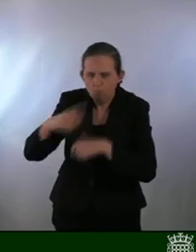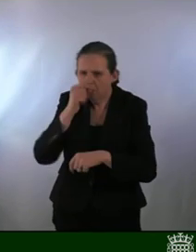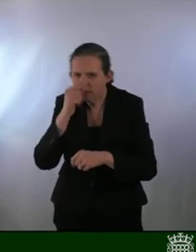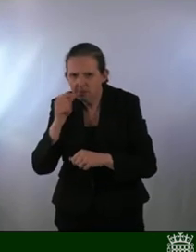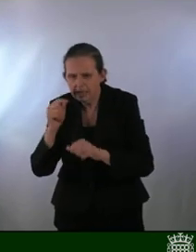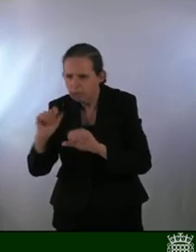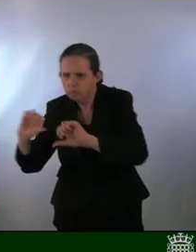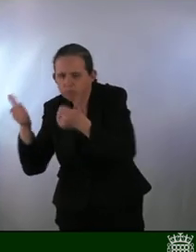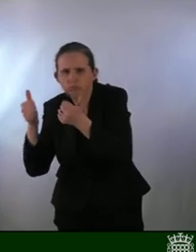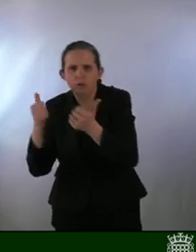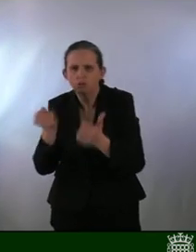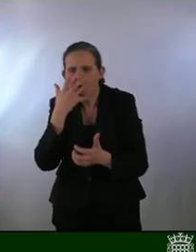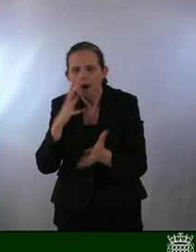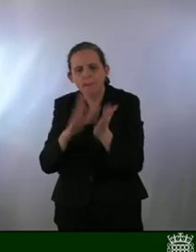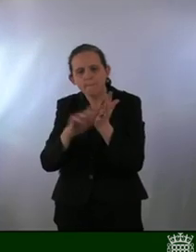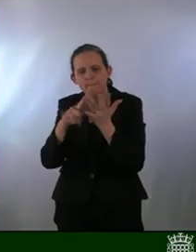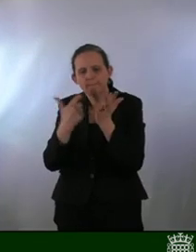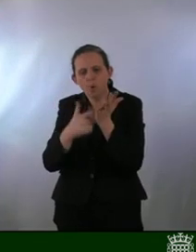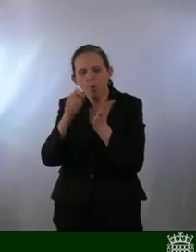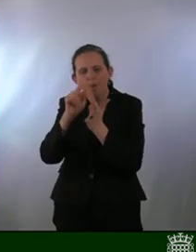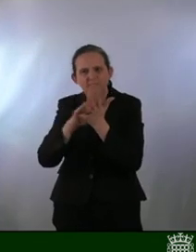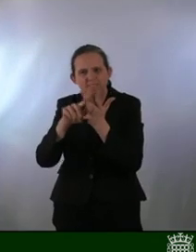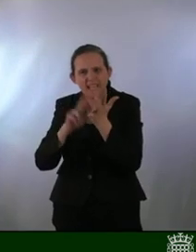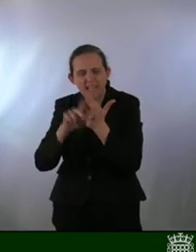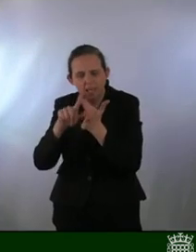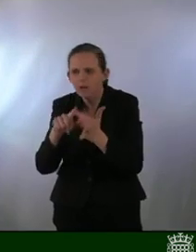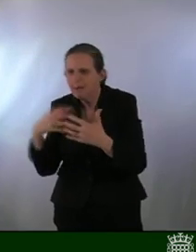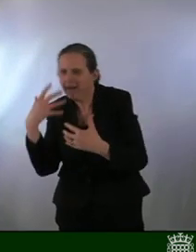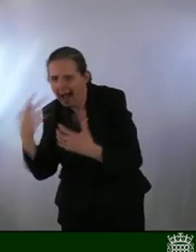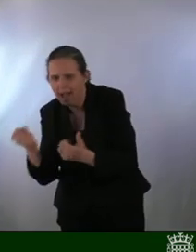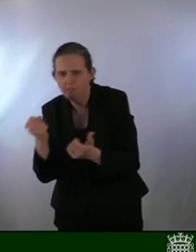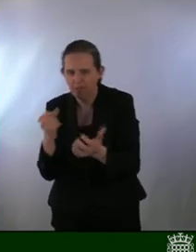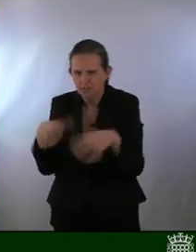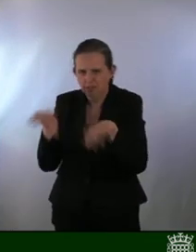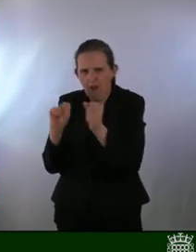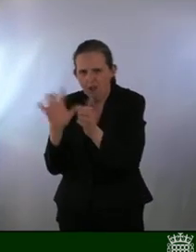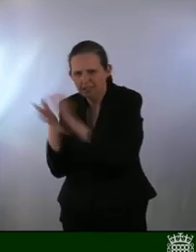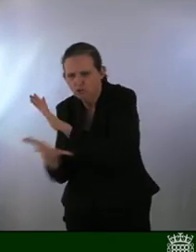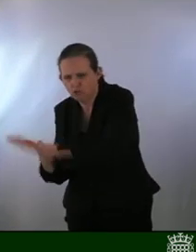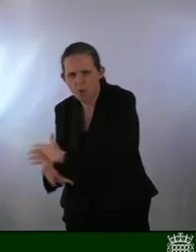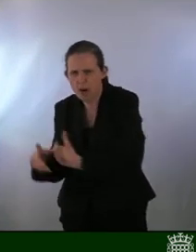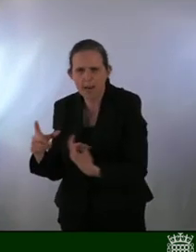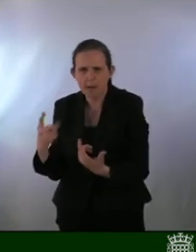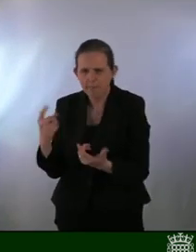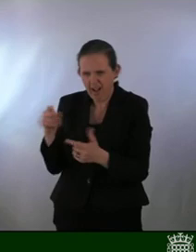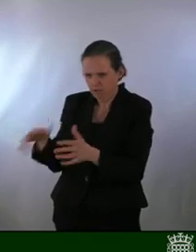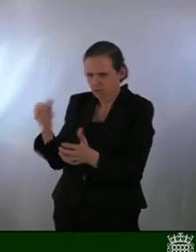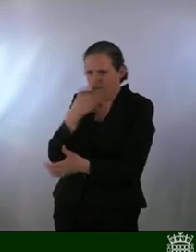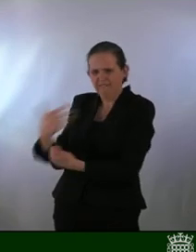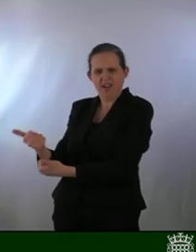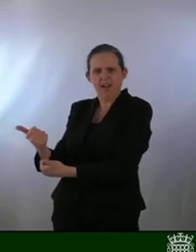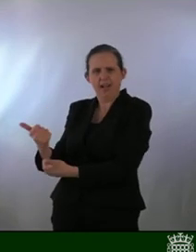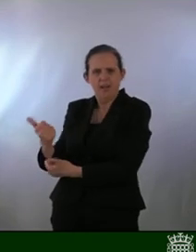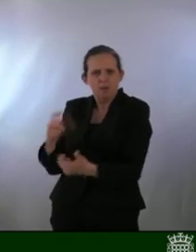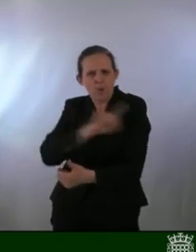Morphine and the like, the shortage, if that comes, will lead to distress and agony for people unnecessarily. So could the Secretary of State look into that and